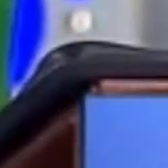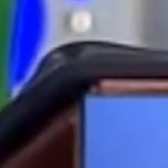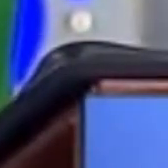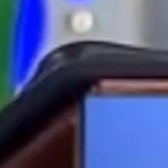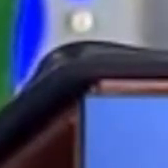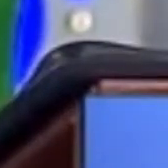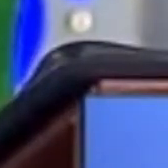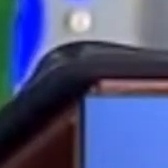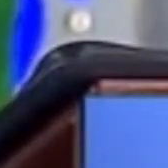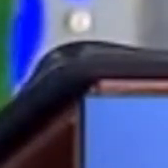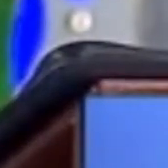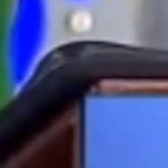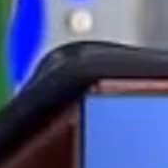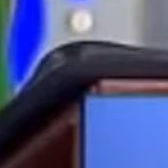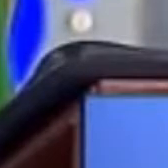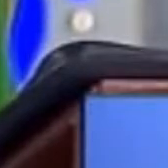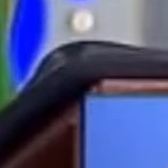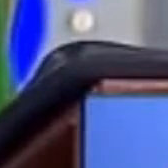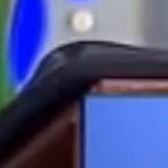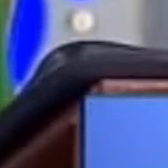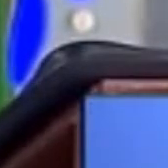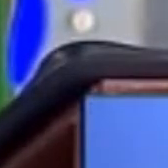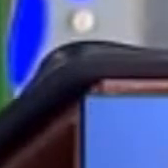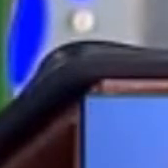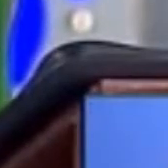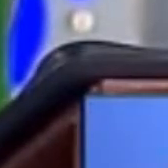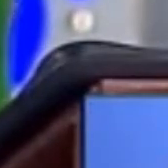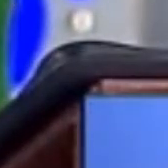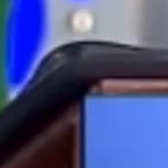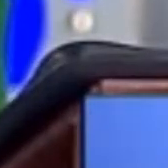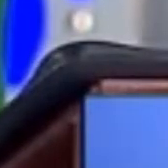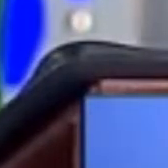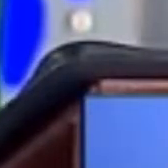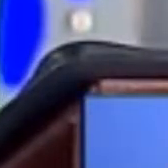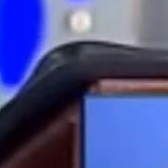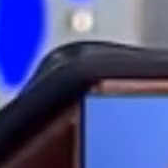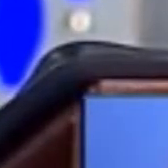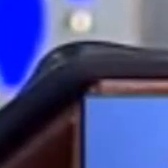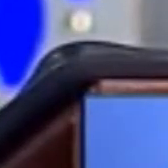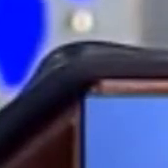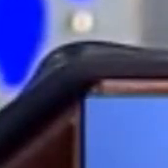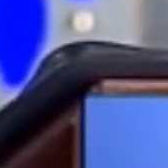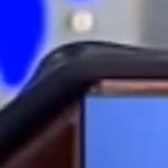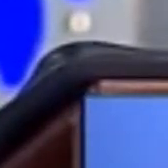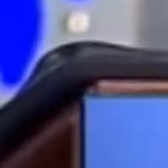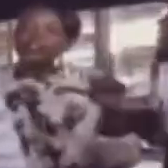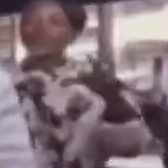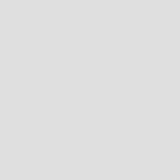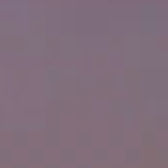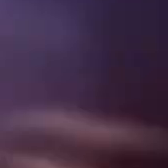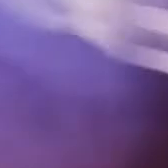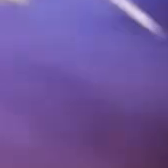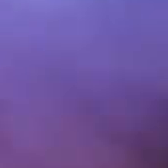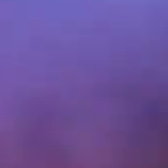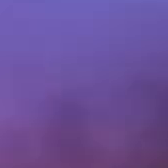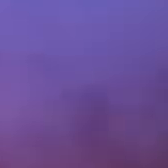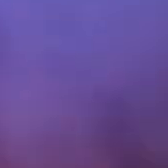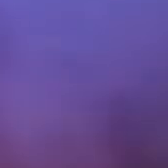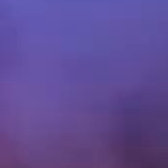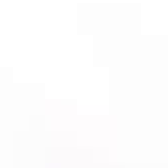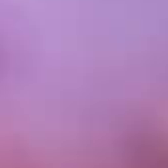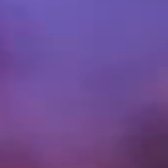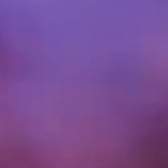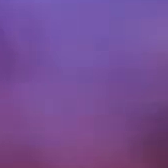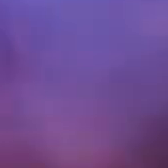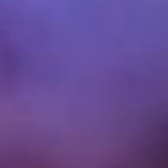dunia. Tazameni yeye anayetuponya magonjwa yetu yote ya mwili na ya roho. The All Saints